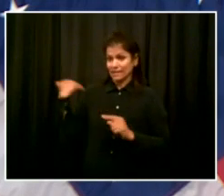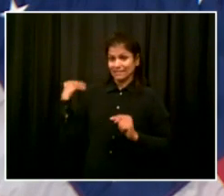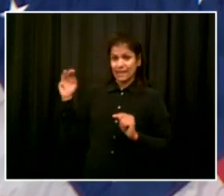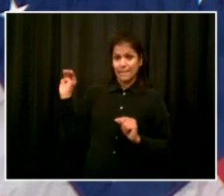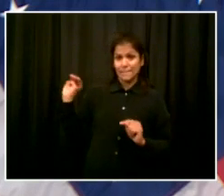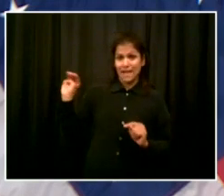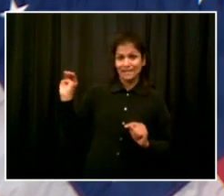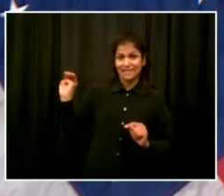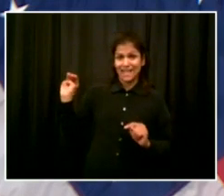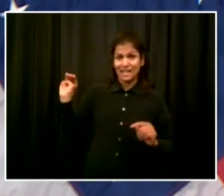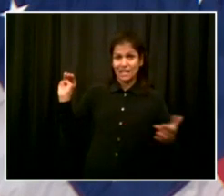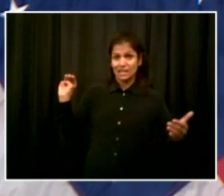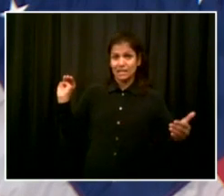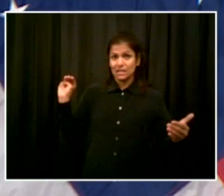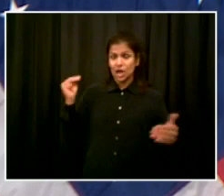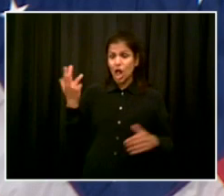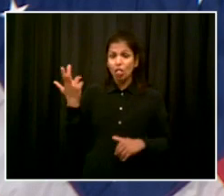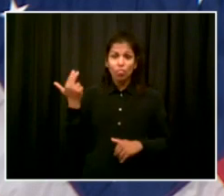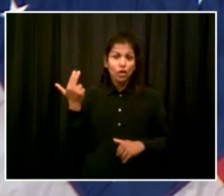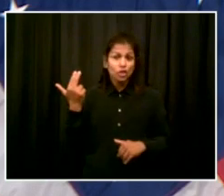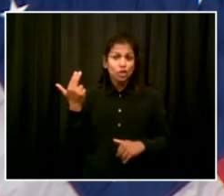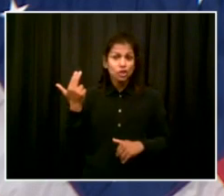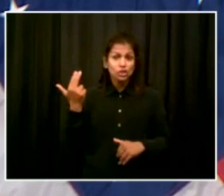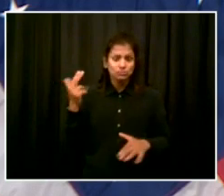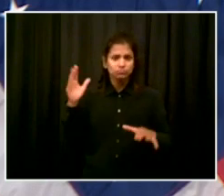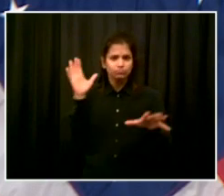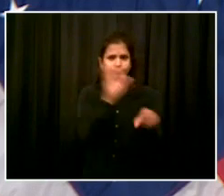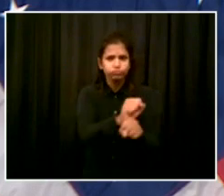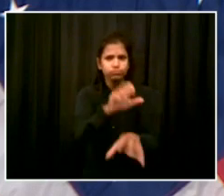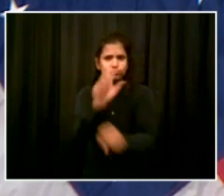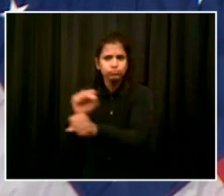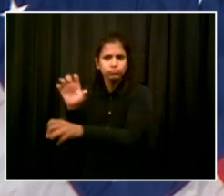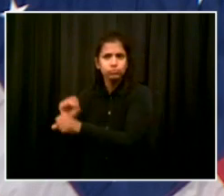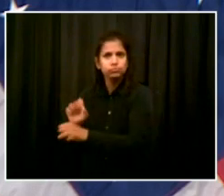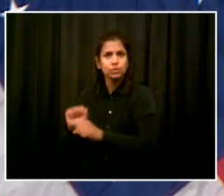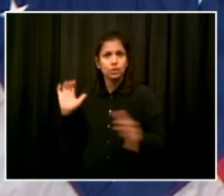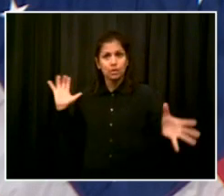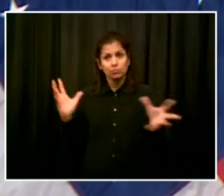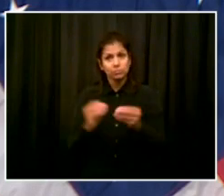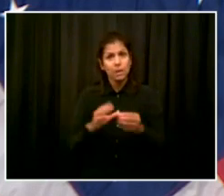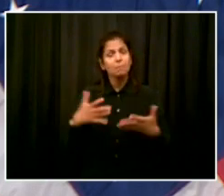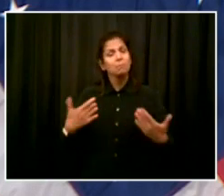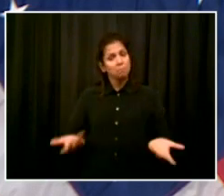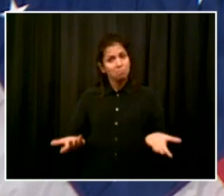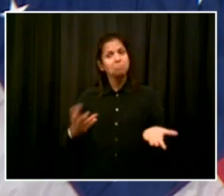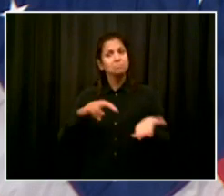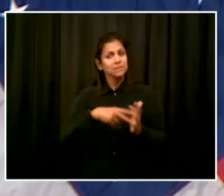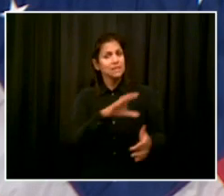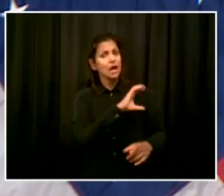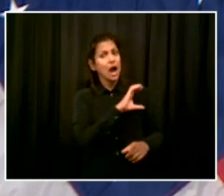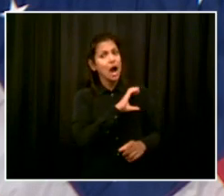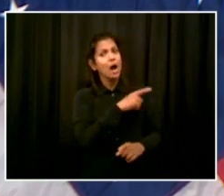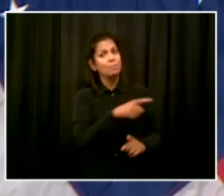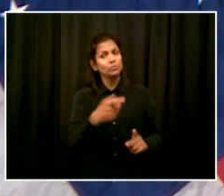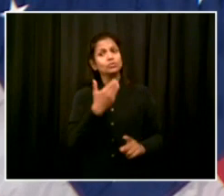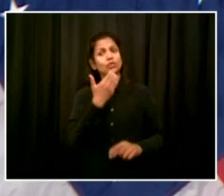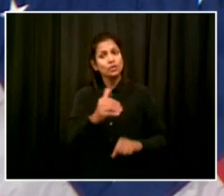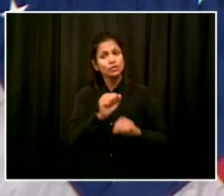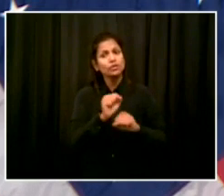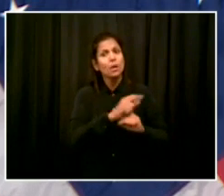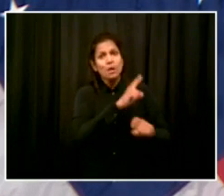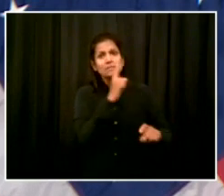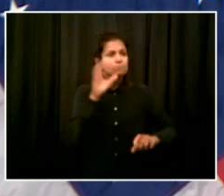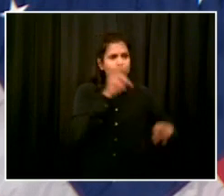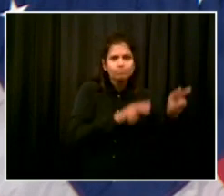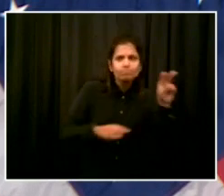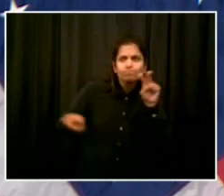Patrol making an arrest last night, running towards the danger, towards somebody, a violent person that should not be on the street.